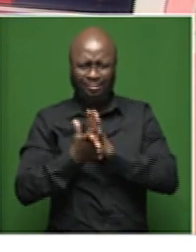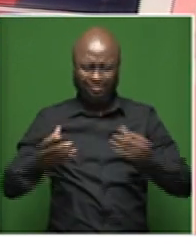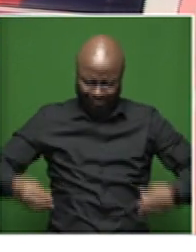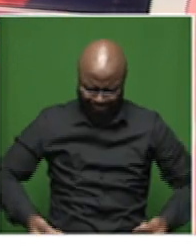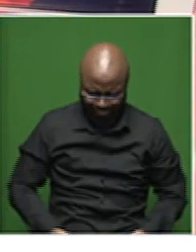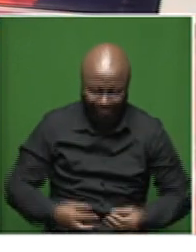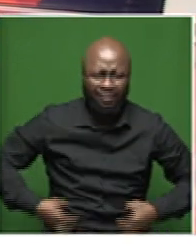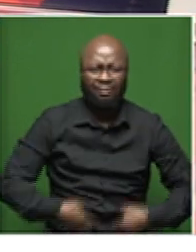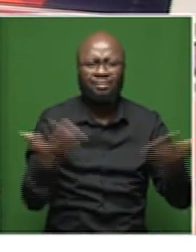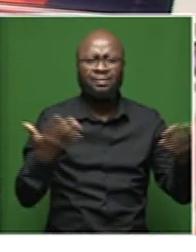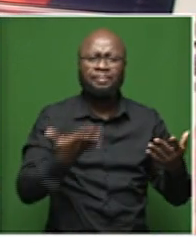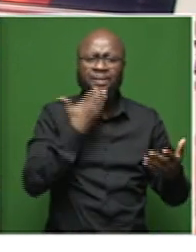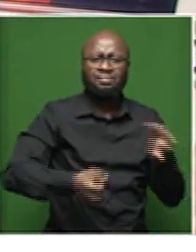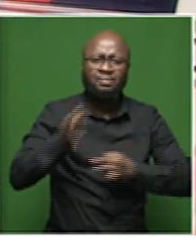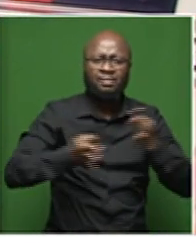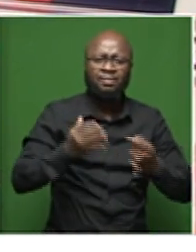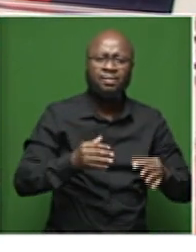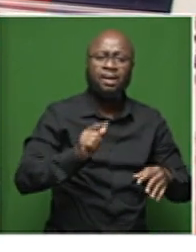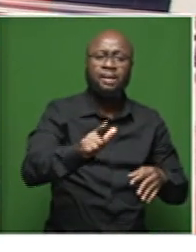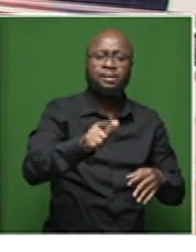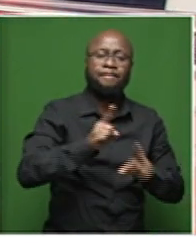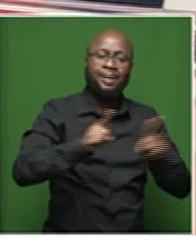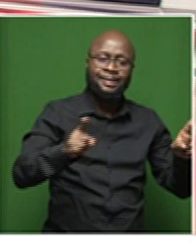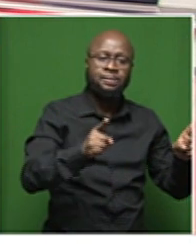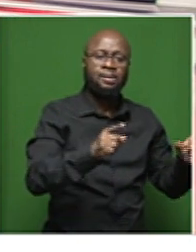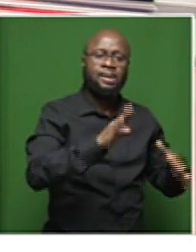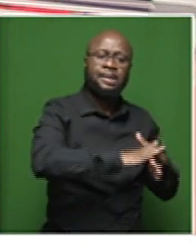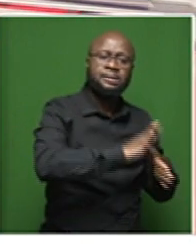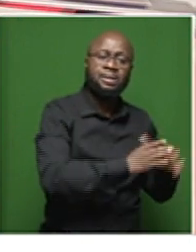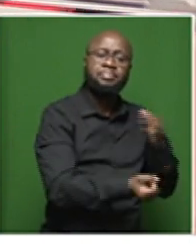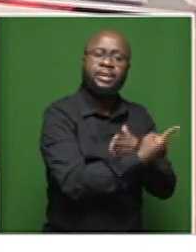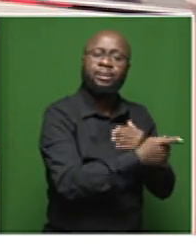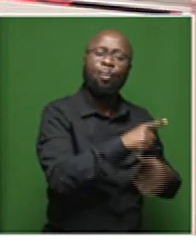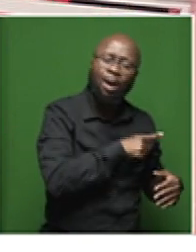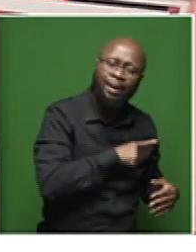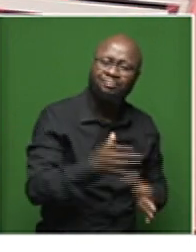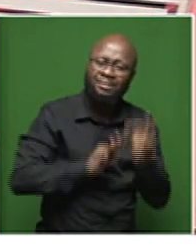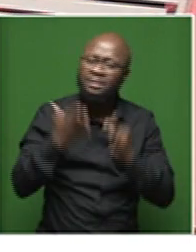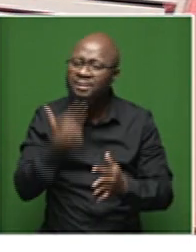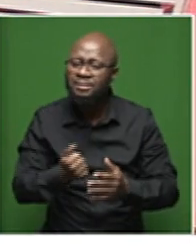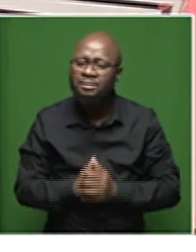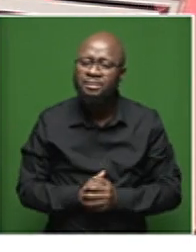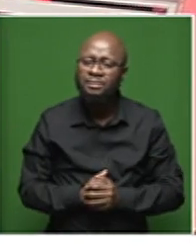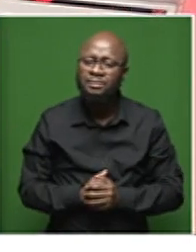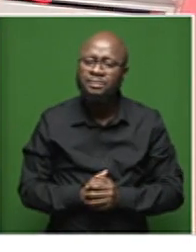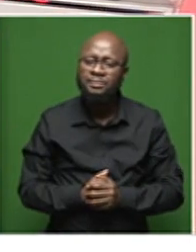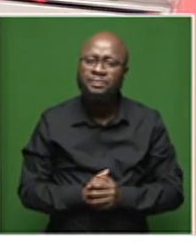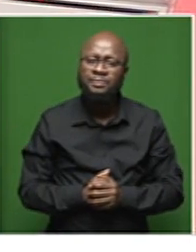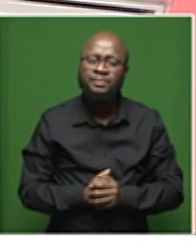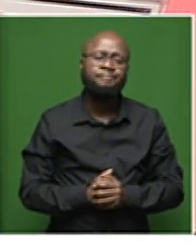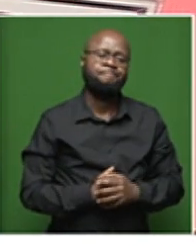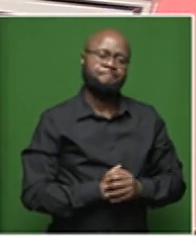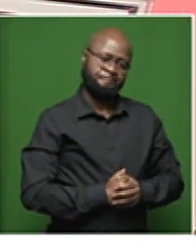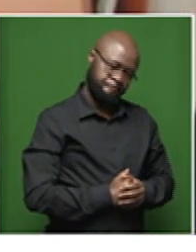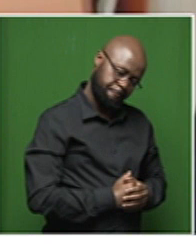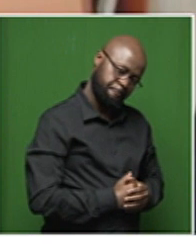I think we'll also address those a little bit later on. But what causes all of this to happen? So I think from the